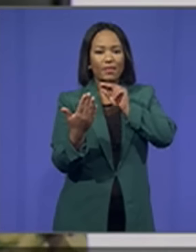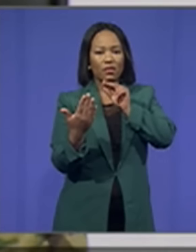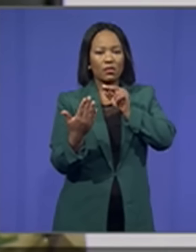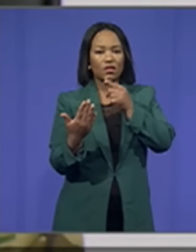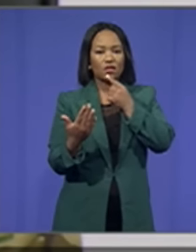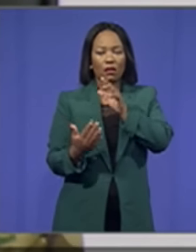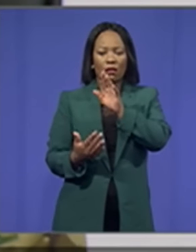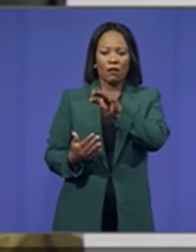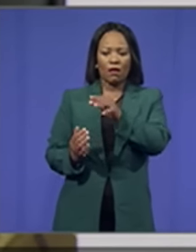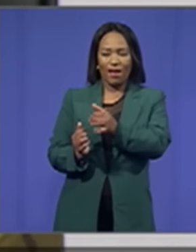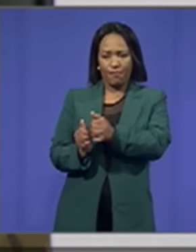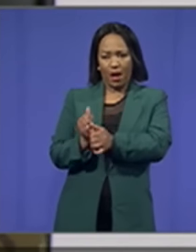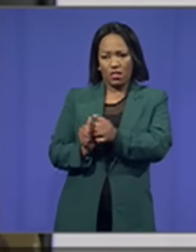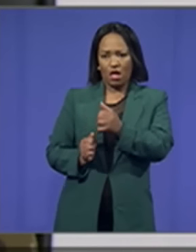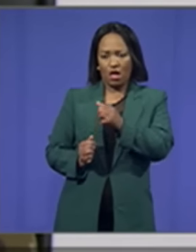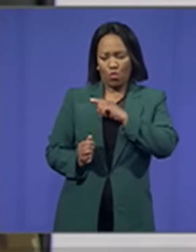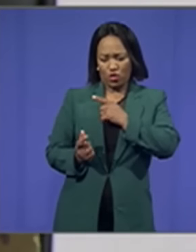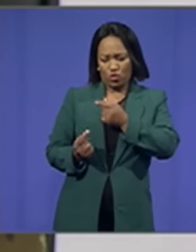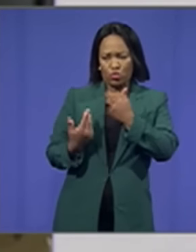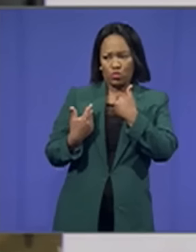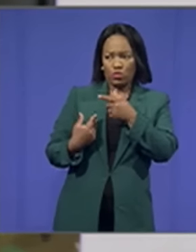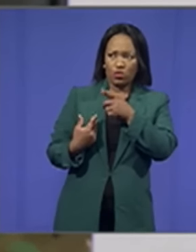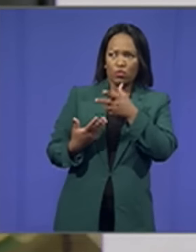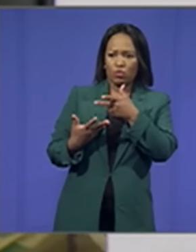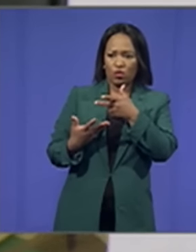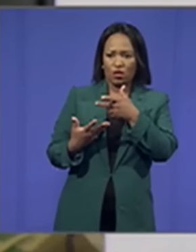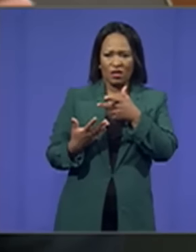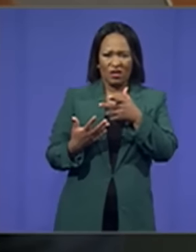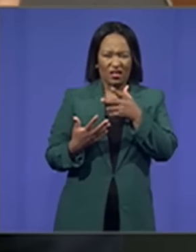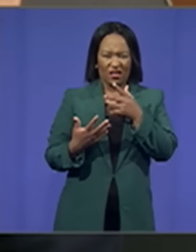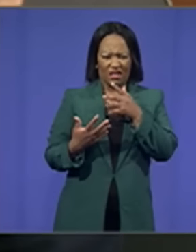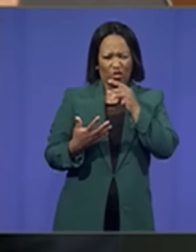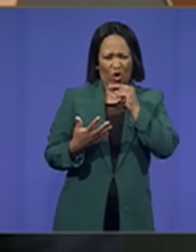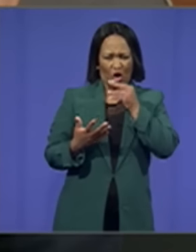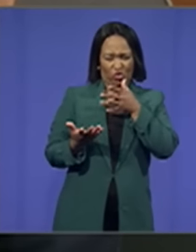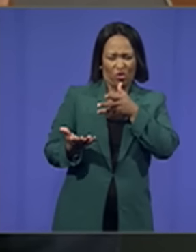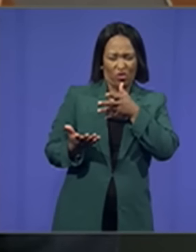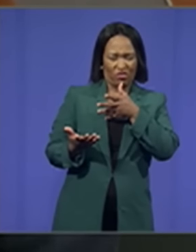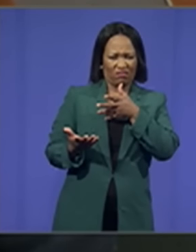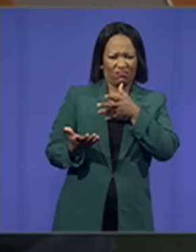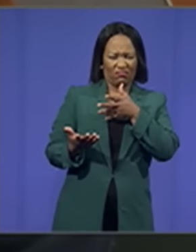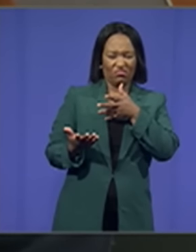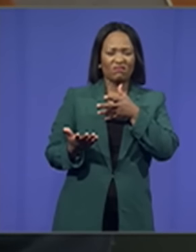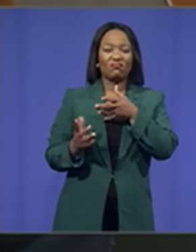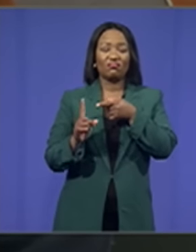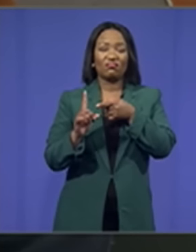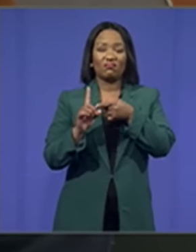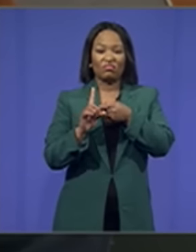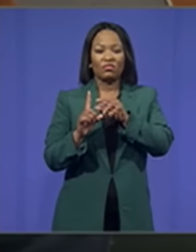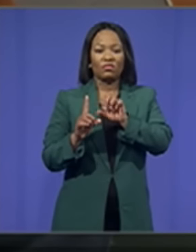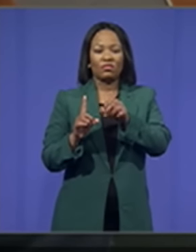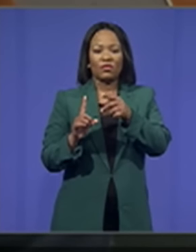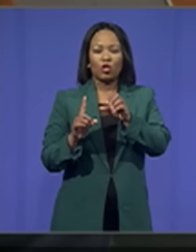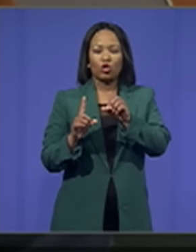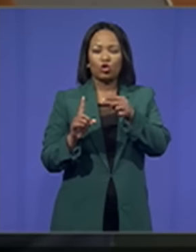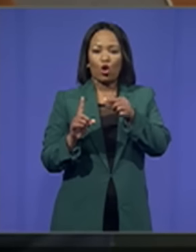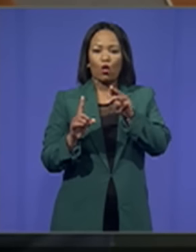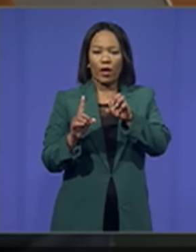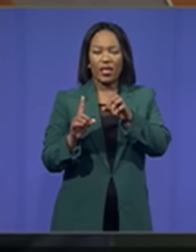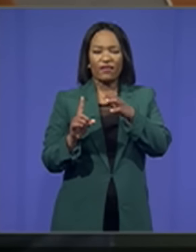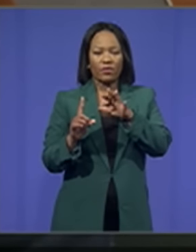what are you doing? Why are you doing this to me?" The conversation was in that line. Shongo o boletse hore o ile a tshepiswa hore o tla putso e bang a ka